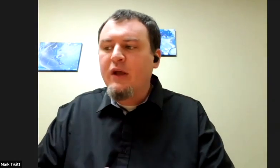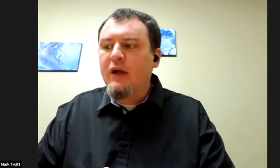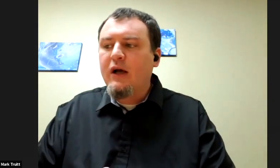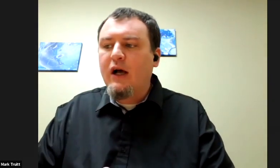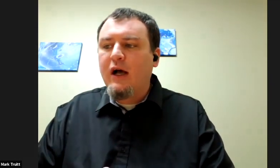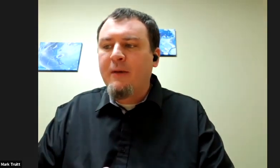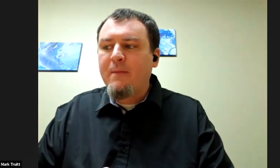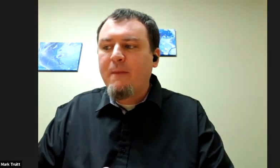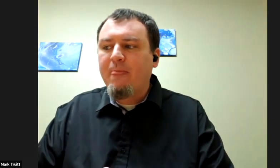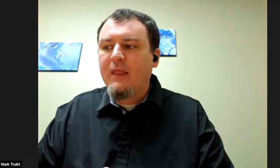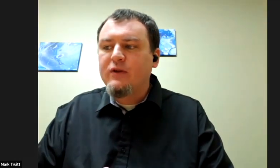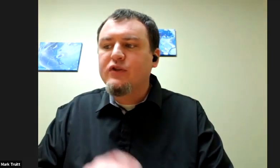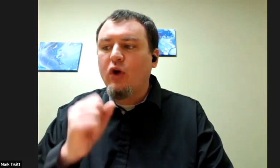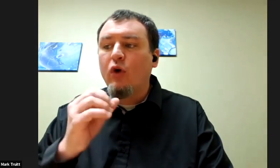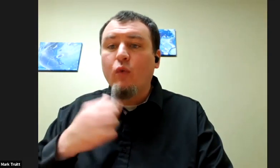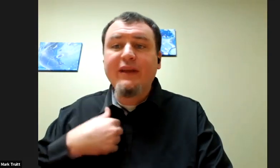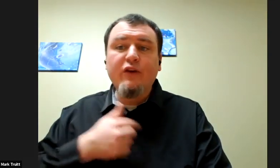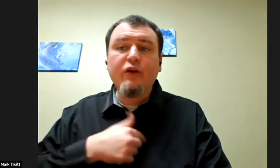come.